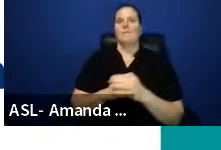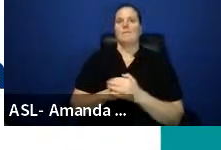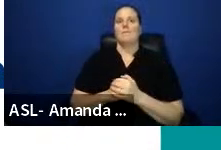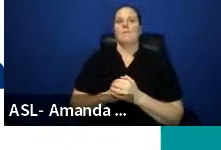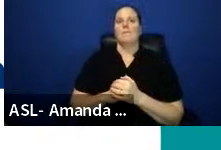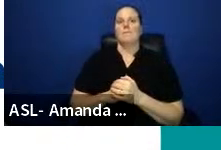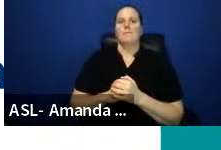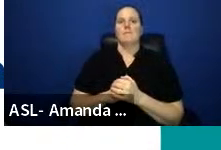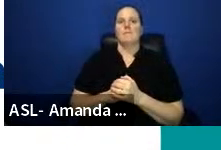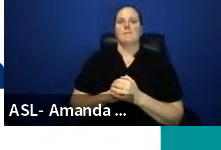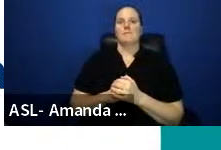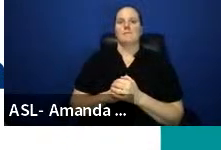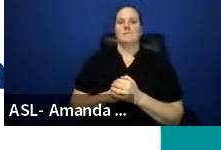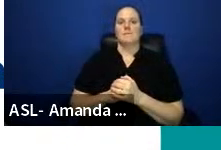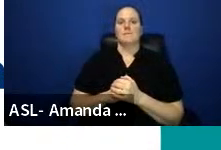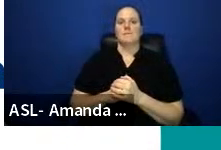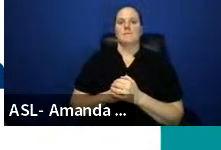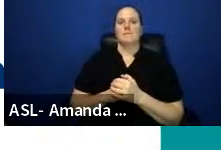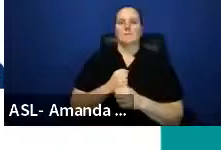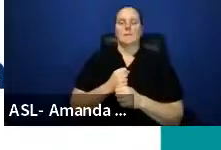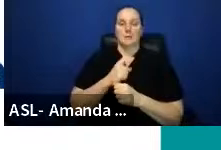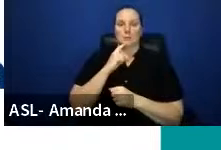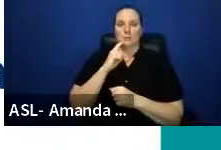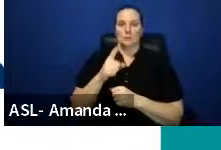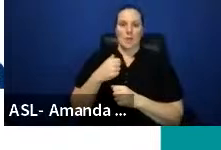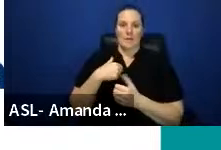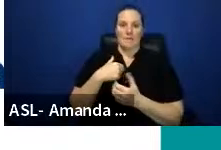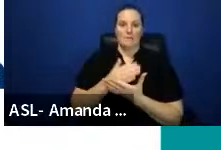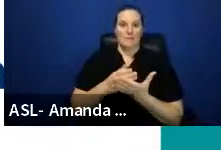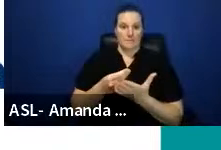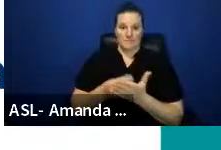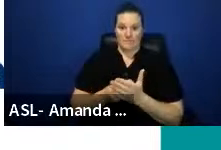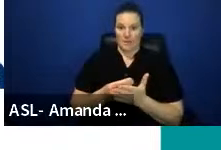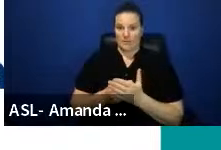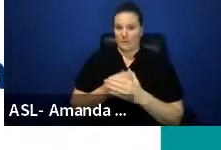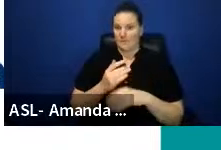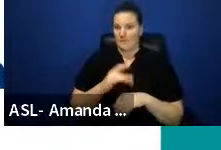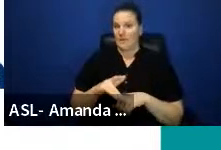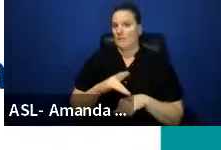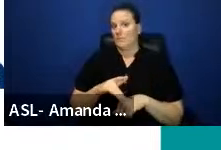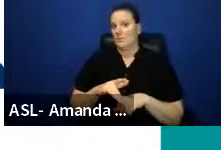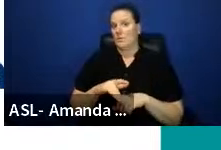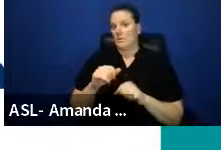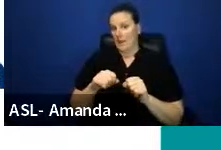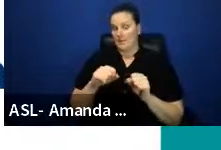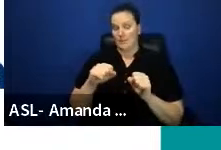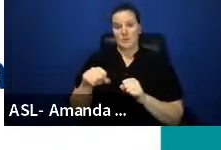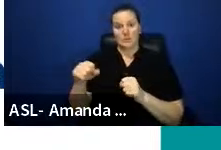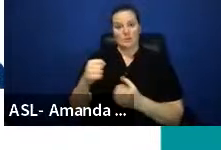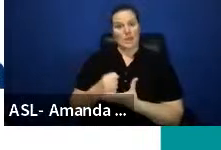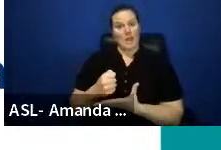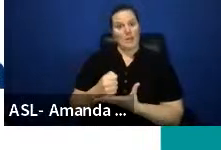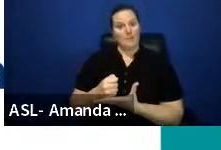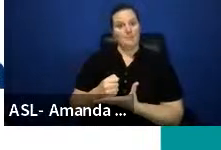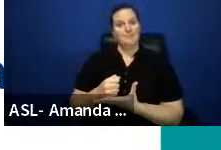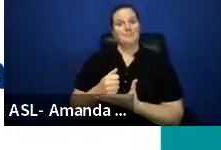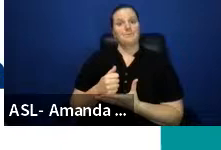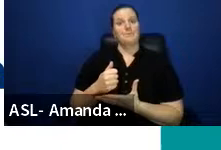is making sure that there are some funds available that could potentially help